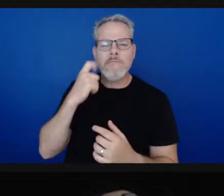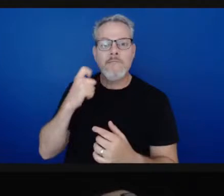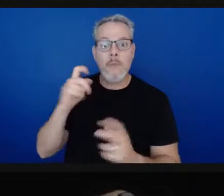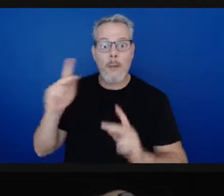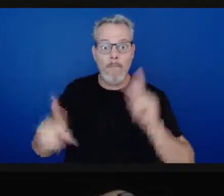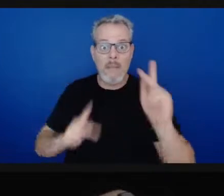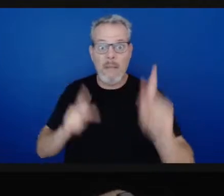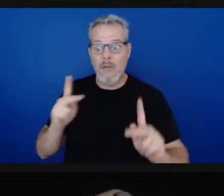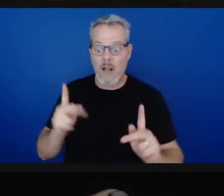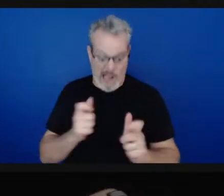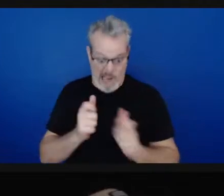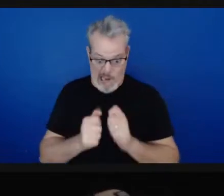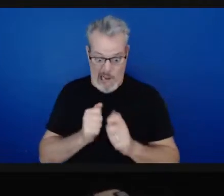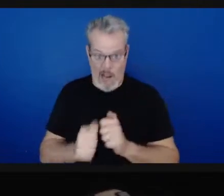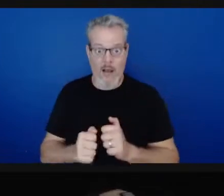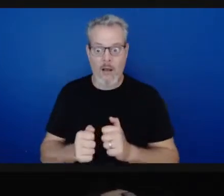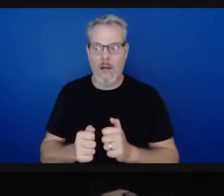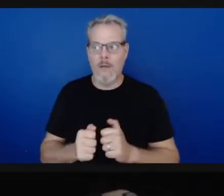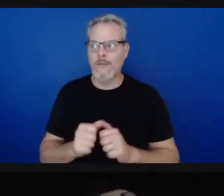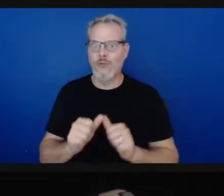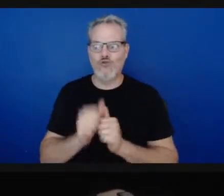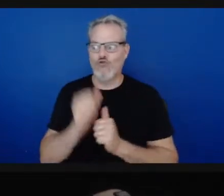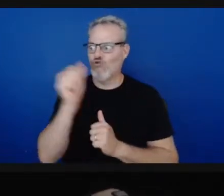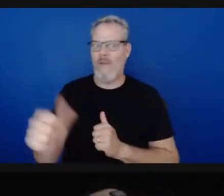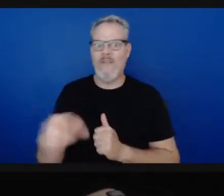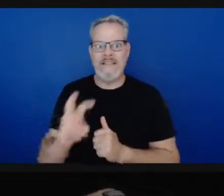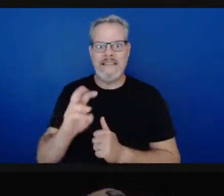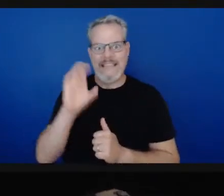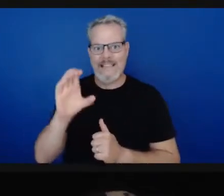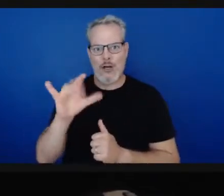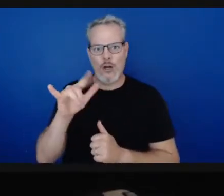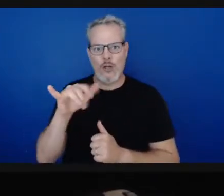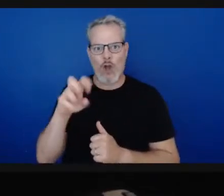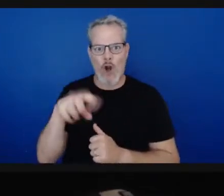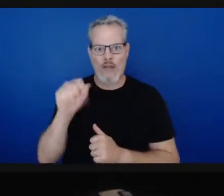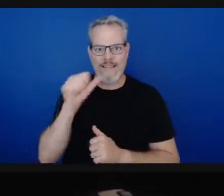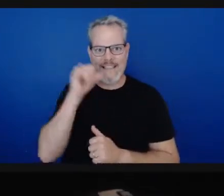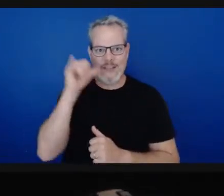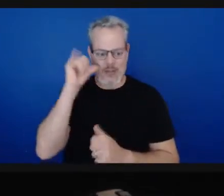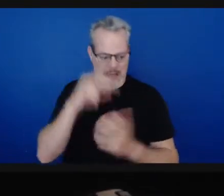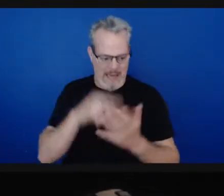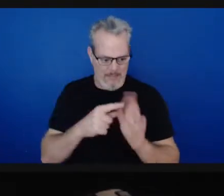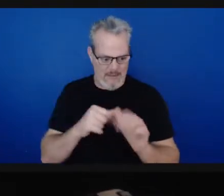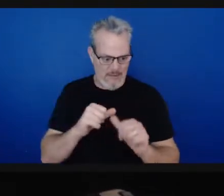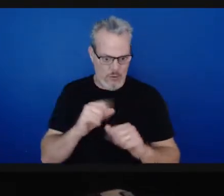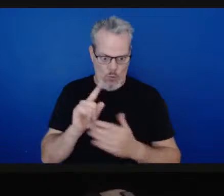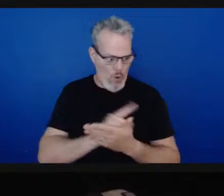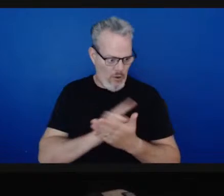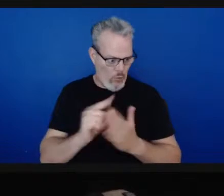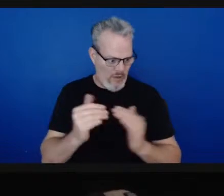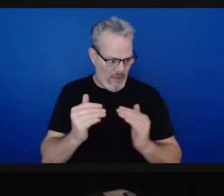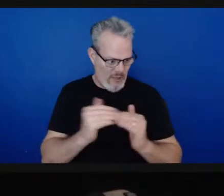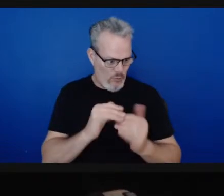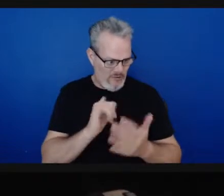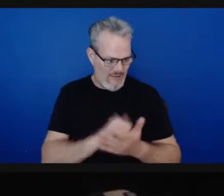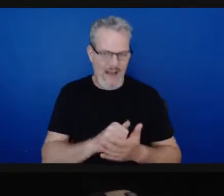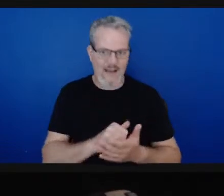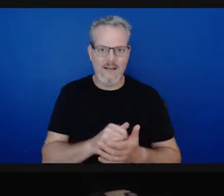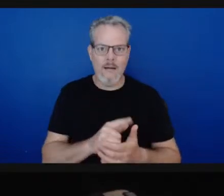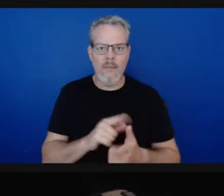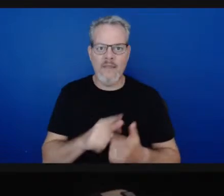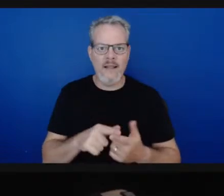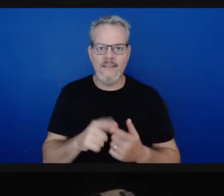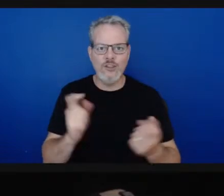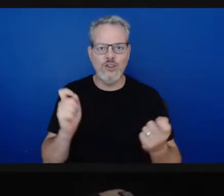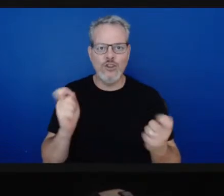snapshot like, oh, it traveled 600 yards yesterday, therefore in a week it'll go this far. And by the time you've said that, you're already